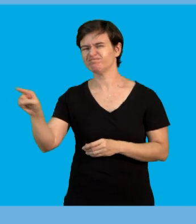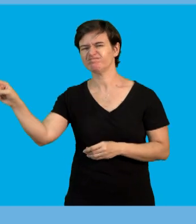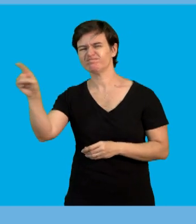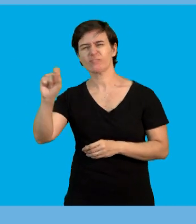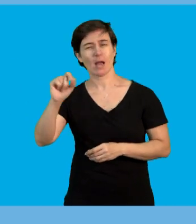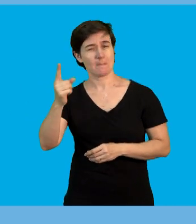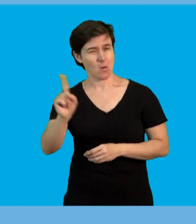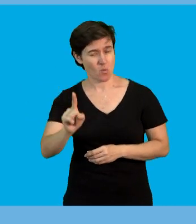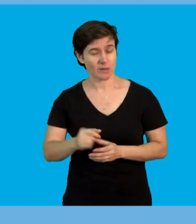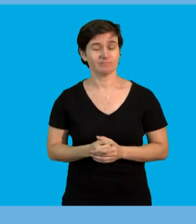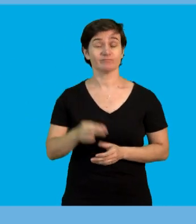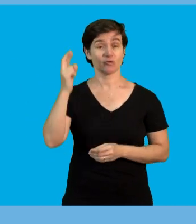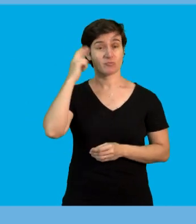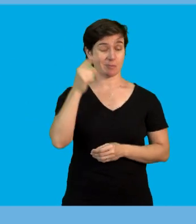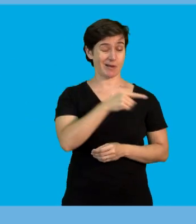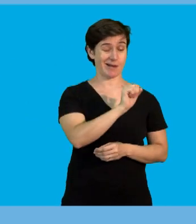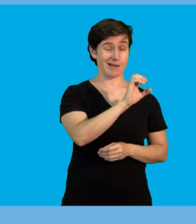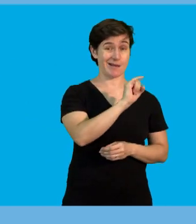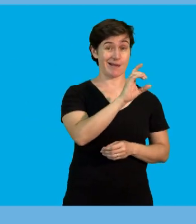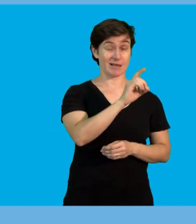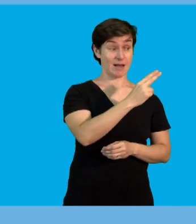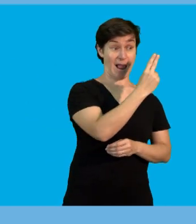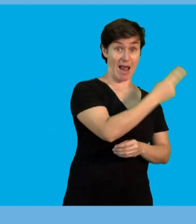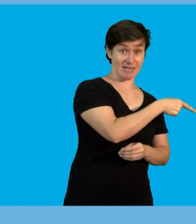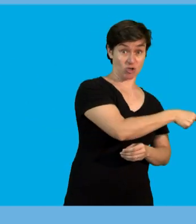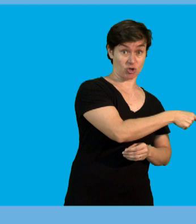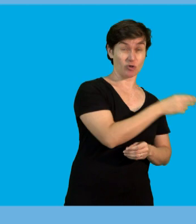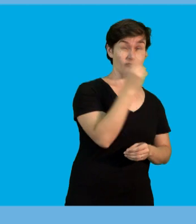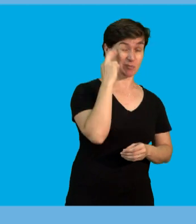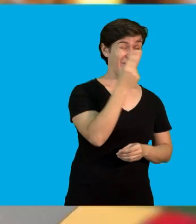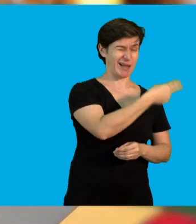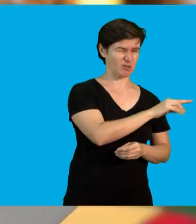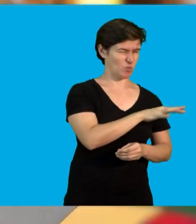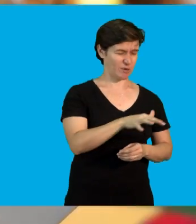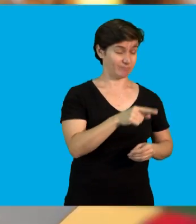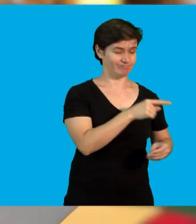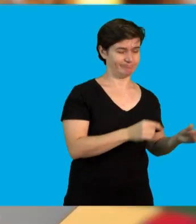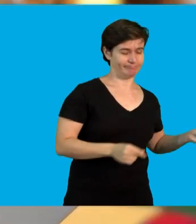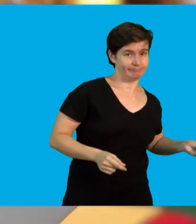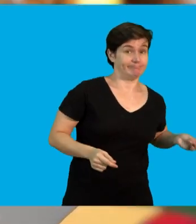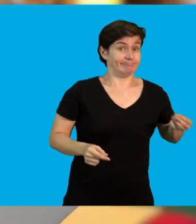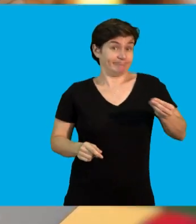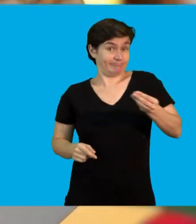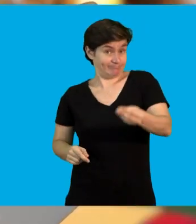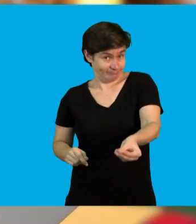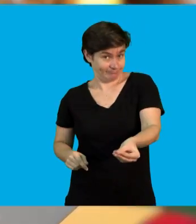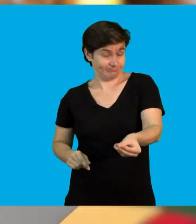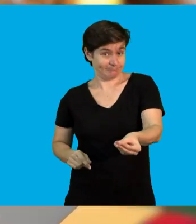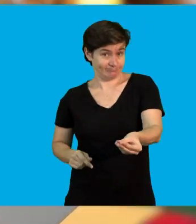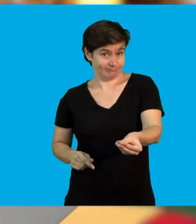So what is going to happen? We know again that the acid has a hydrogen in front of the molecule, in front of the molecular formula. So